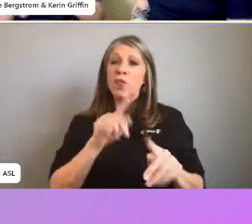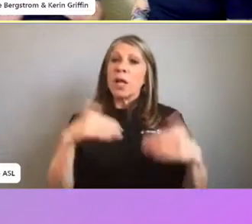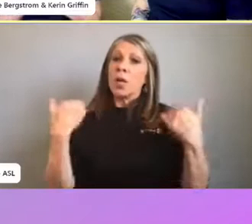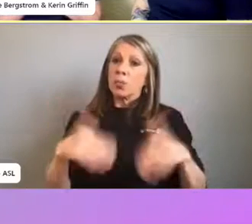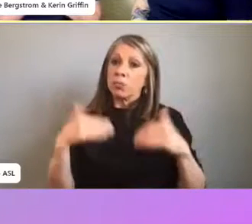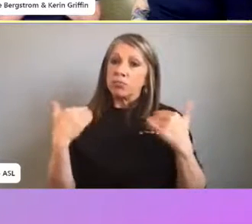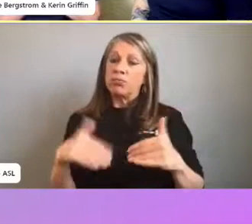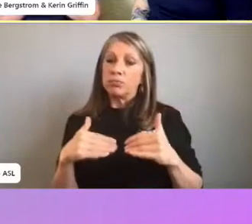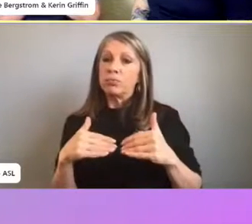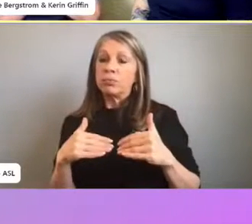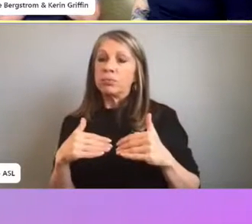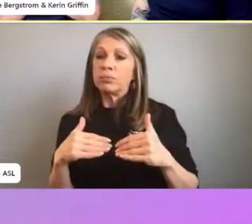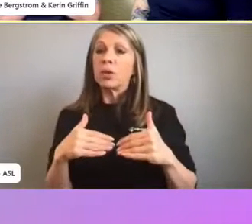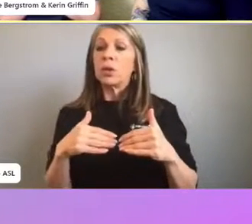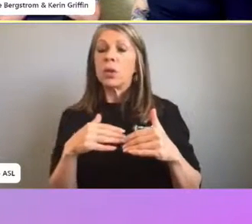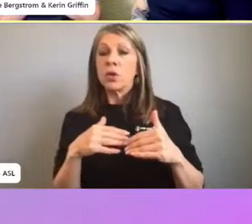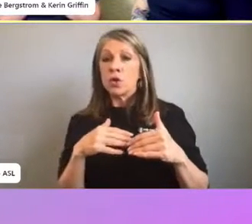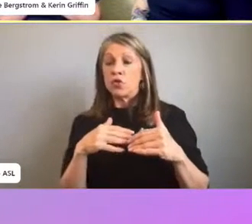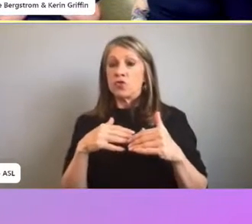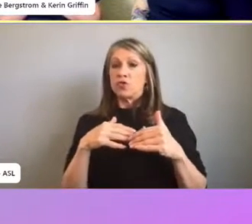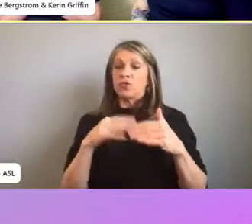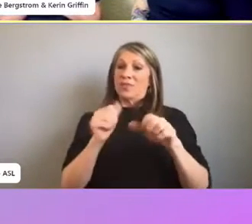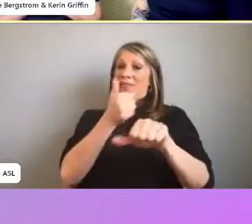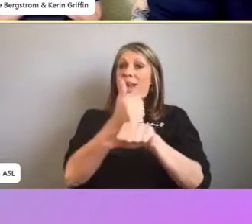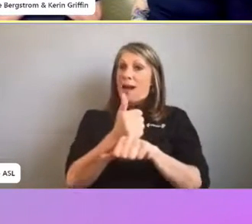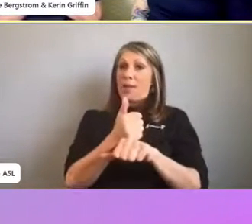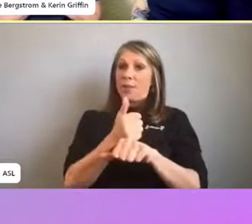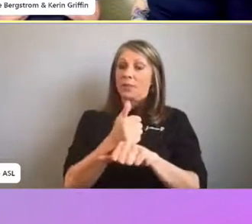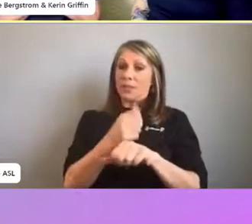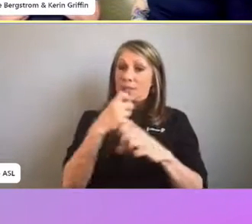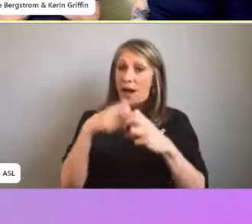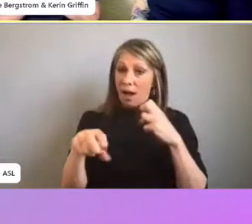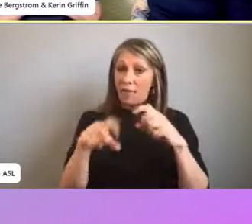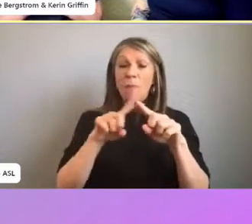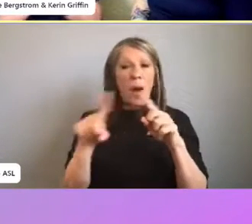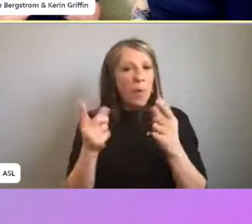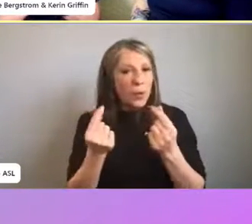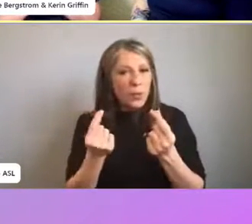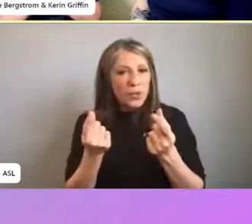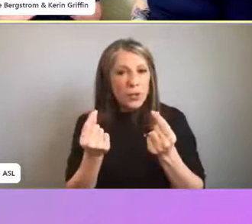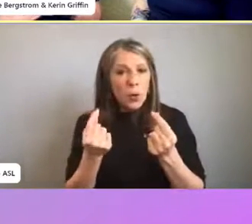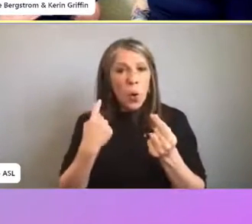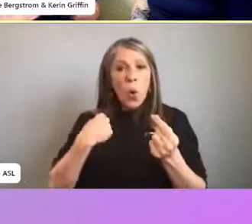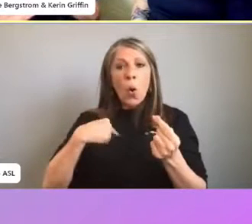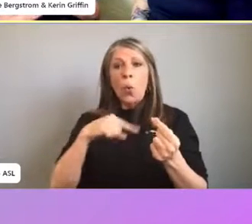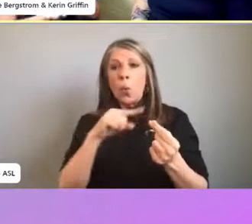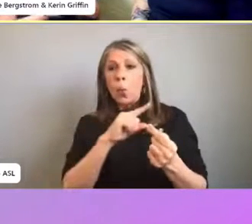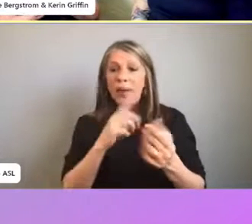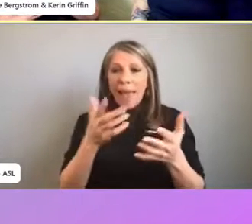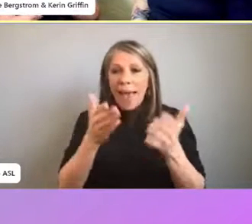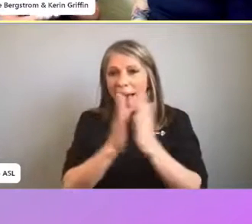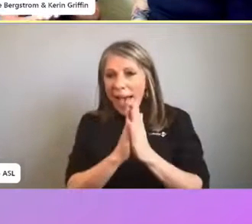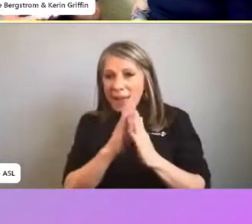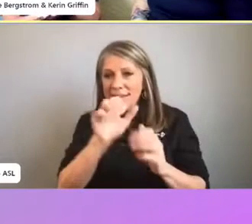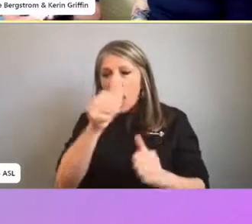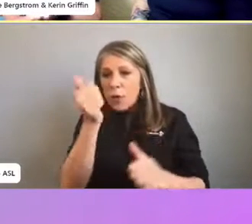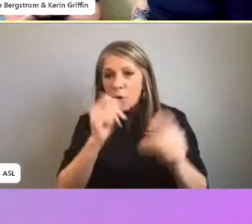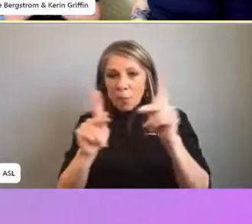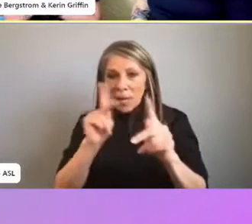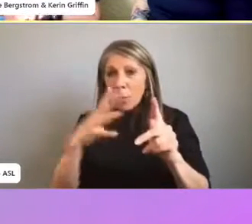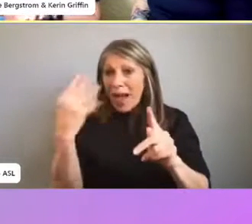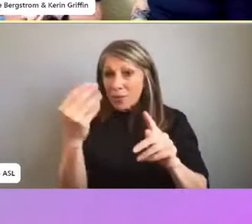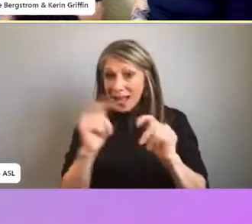lift to pull it off. But what we did is we engaged others who were outside of our